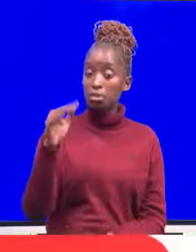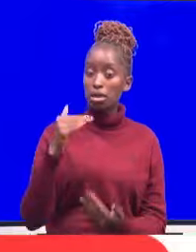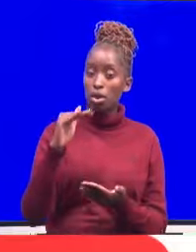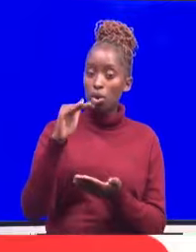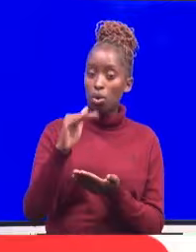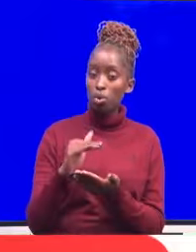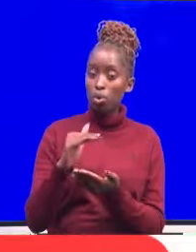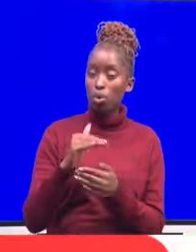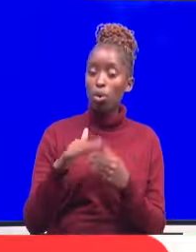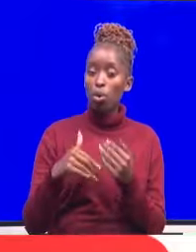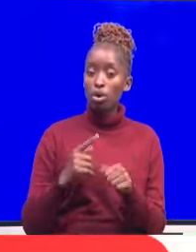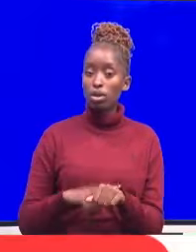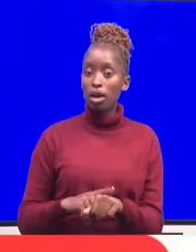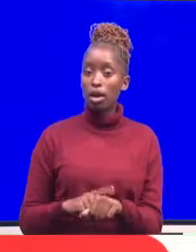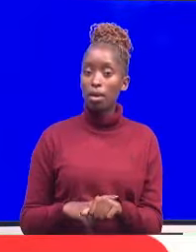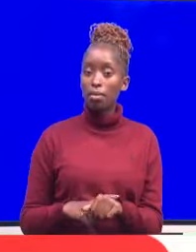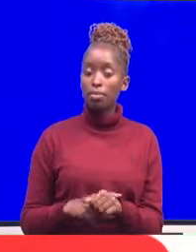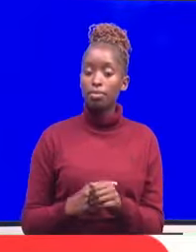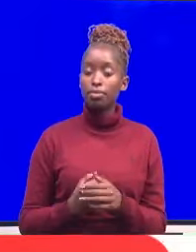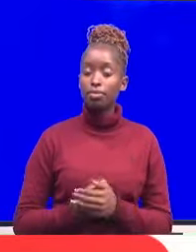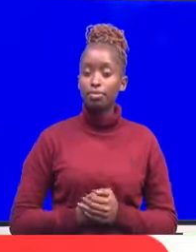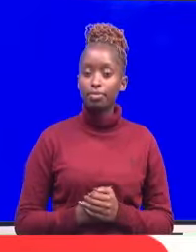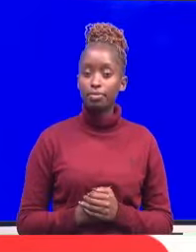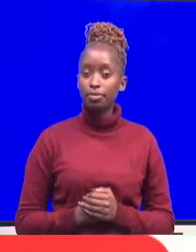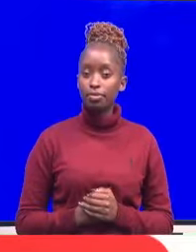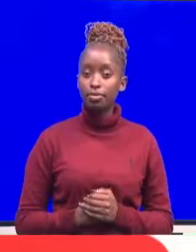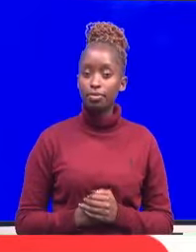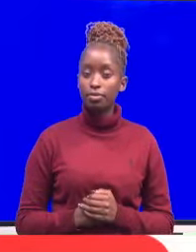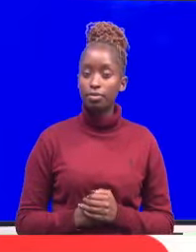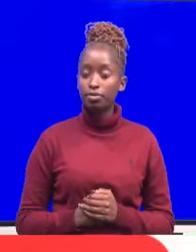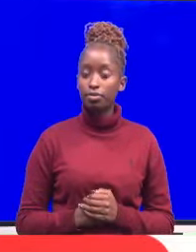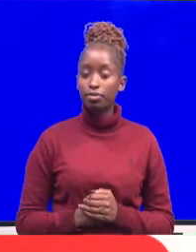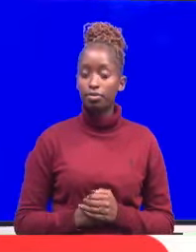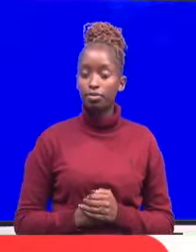time. The story was produced by our very own Andrew Juma.